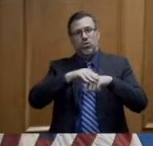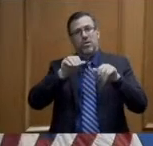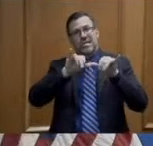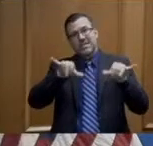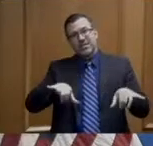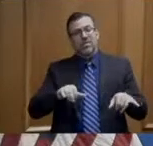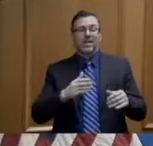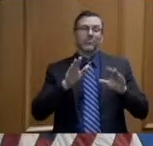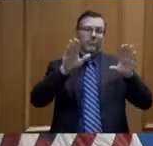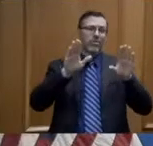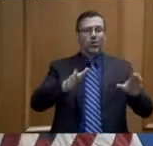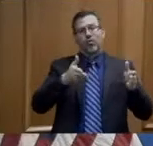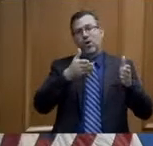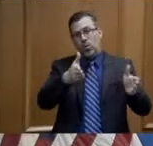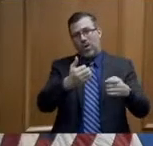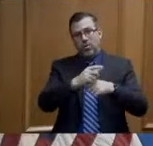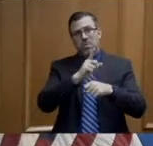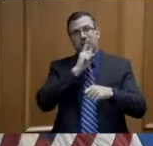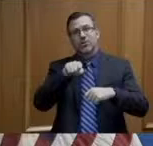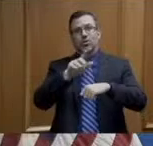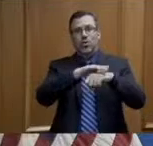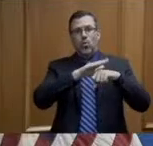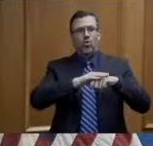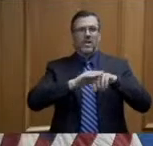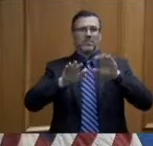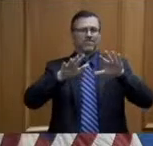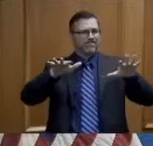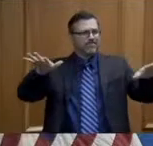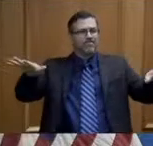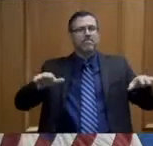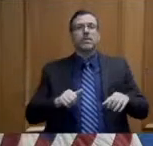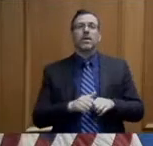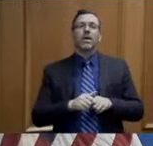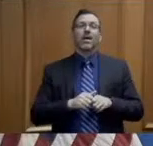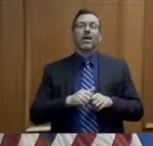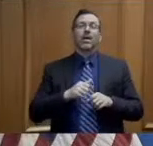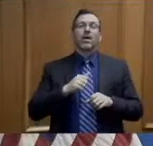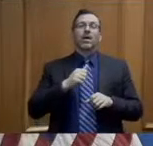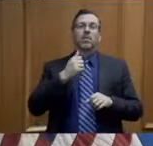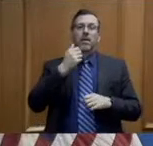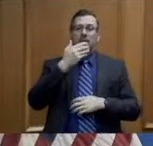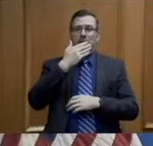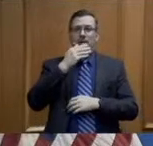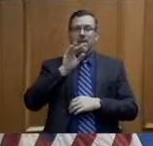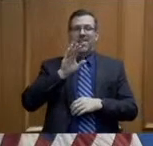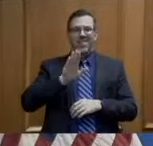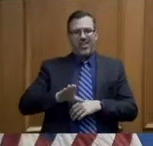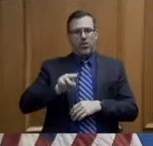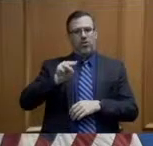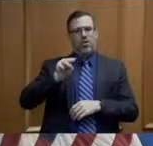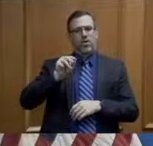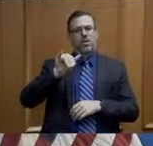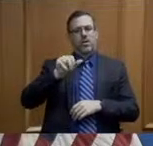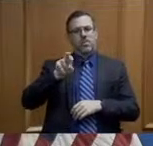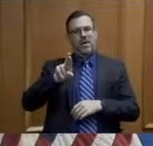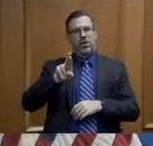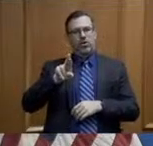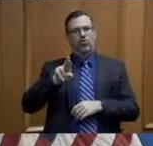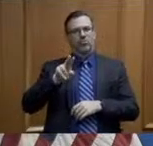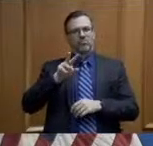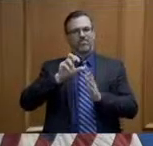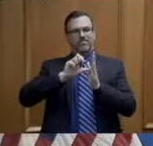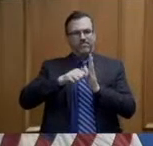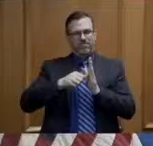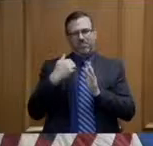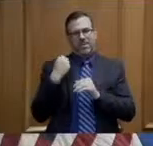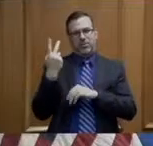make sure that warnings can get out, but the best answer for anybody, and I think Mayor Coppinger talked about this a lot in the last 2 days, is